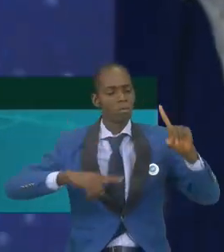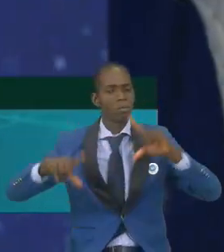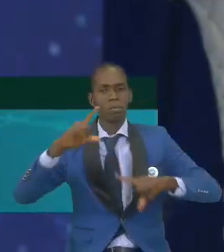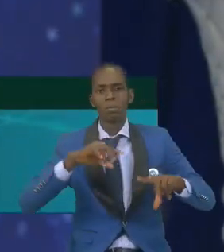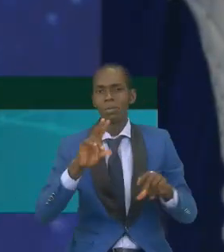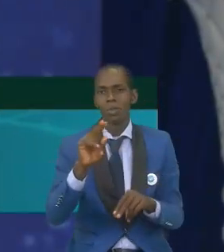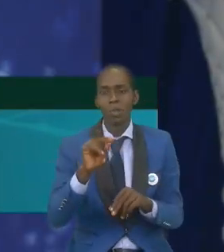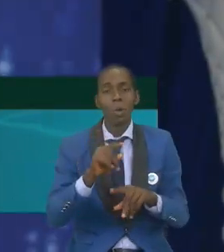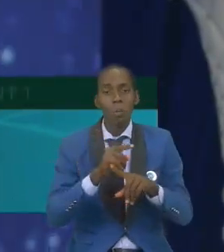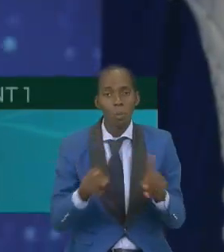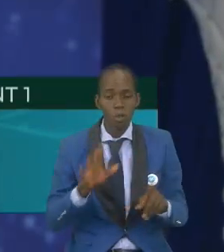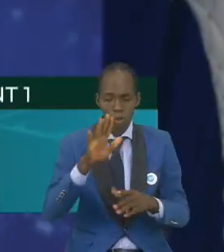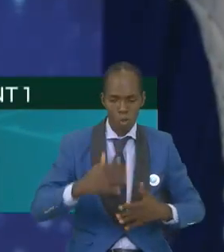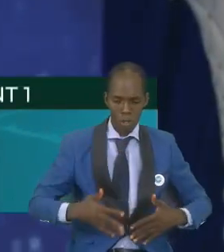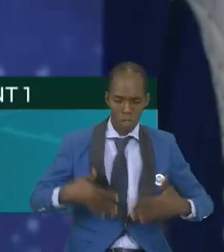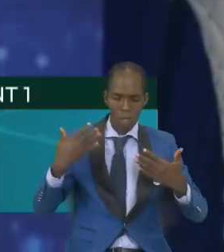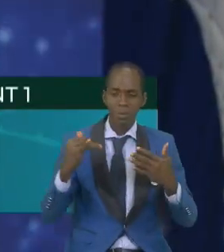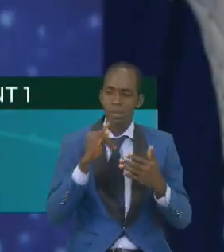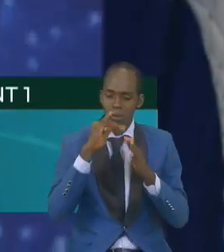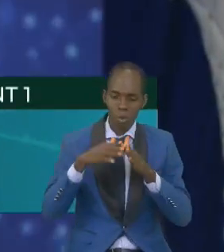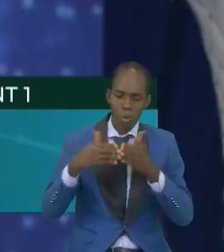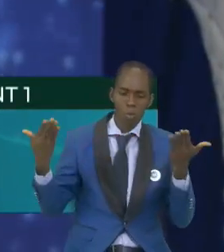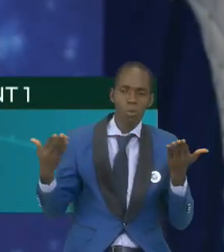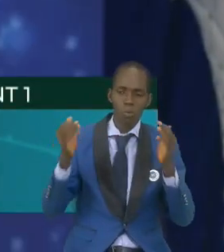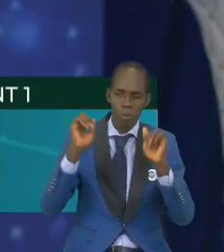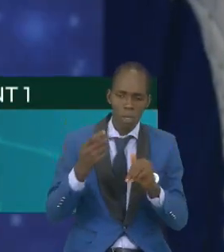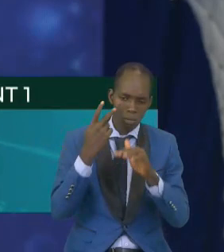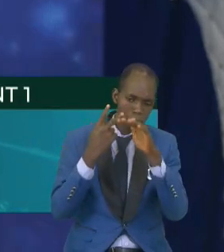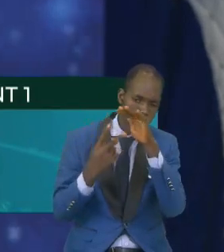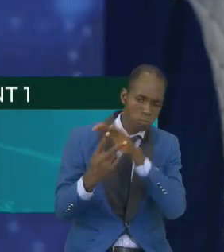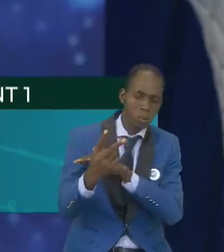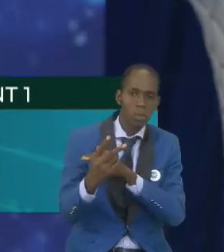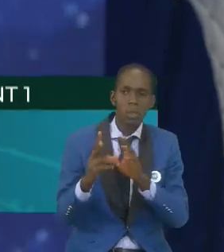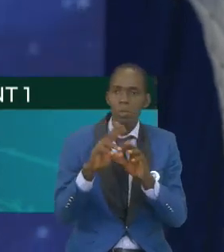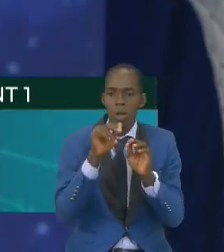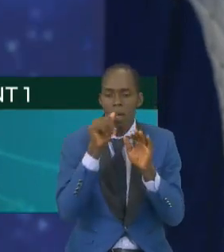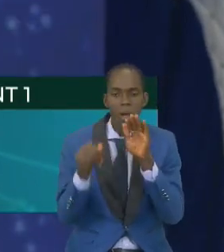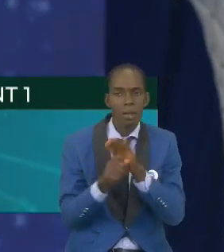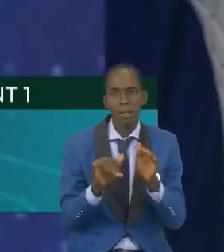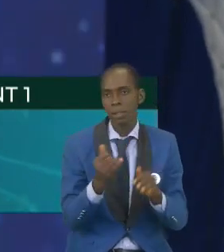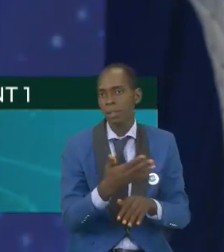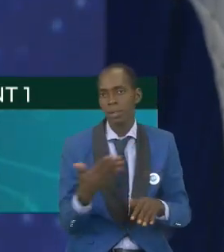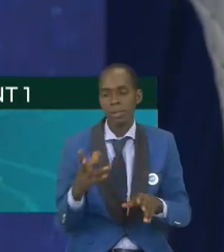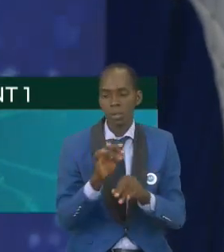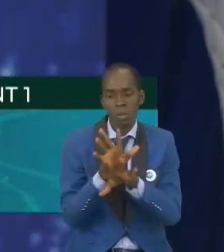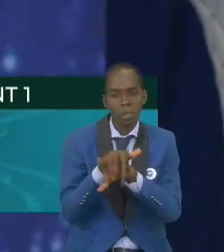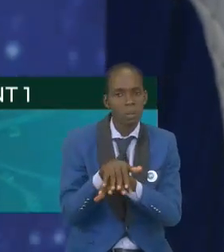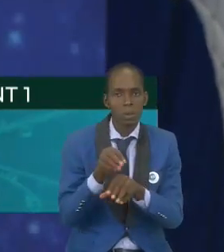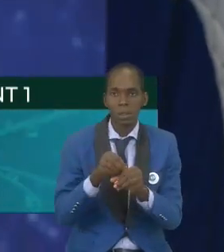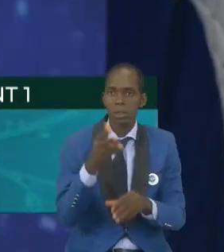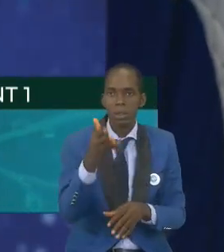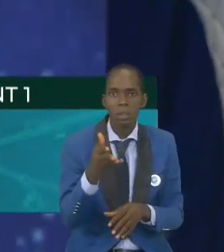much transparent. You could see through, no hiding, no deception, and there is